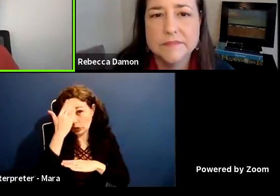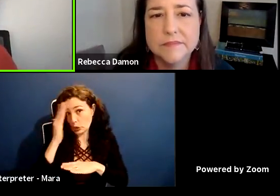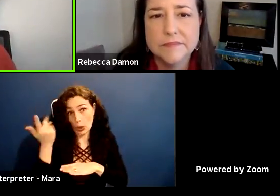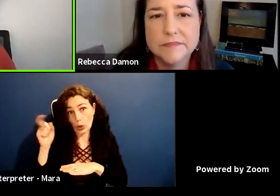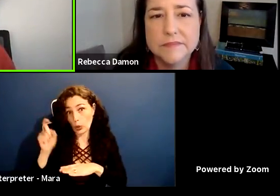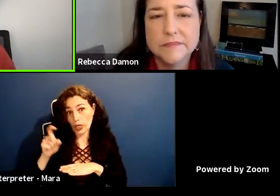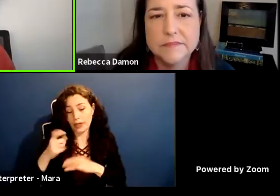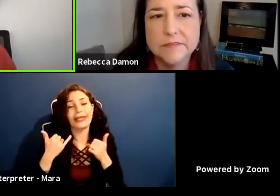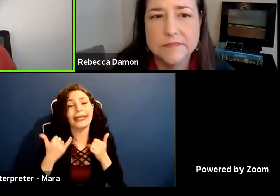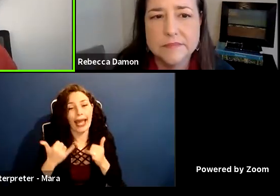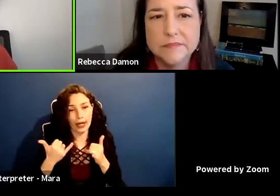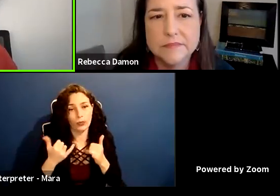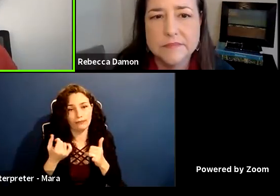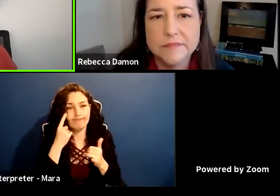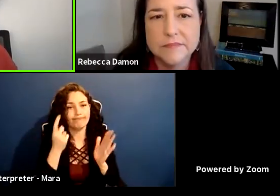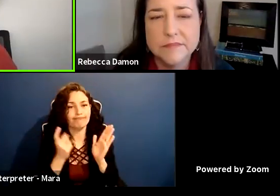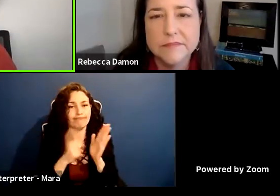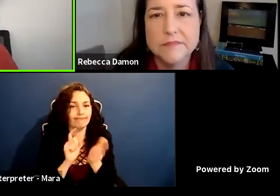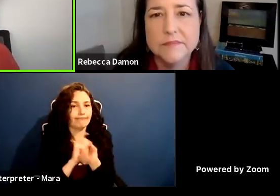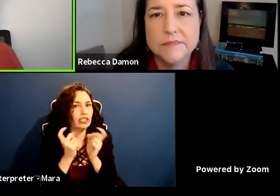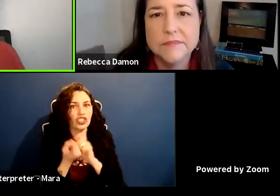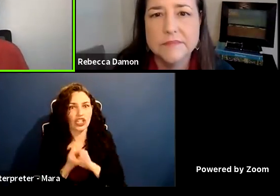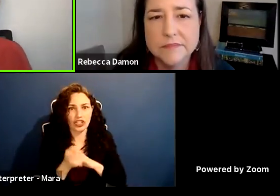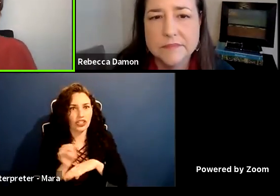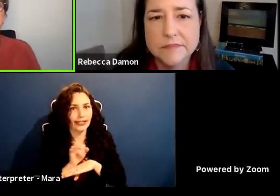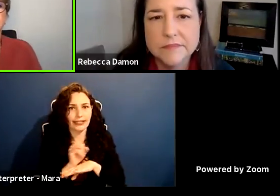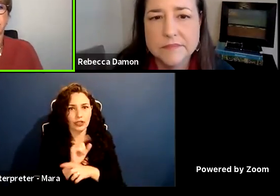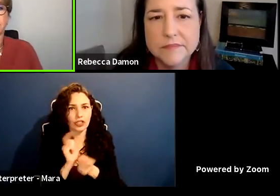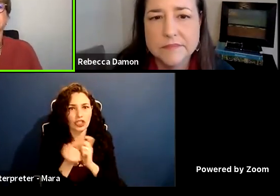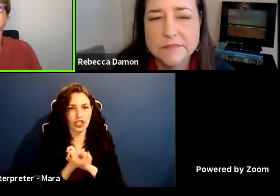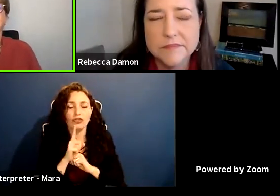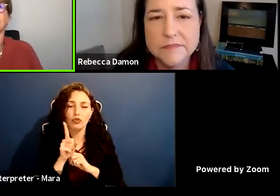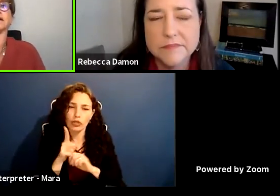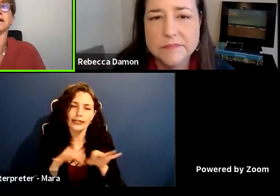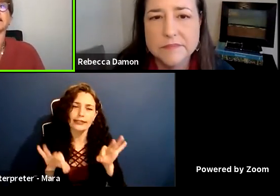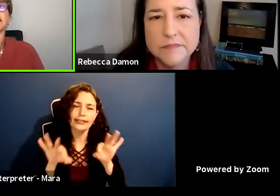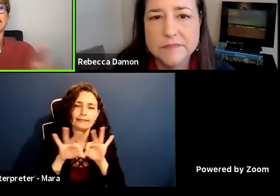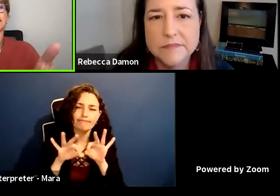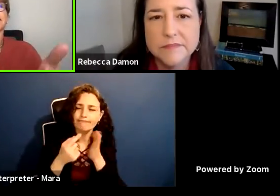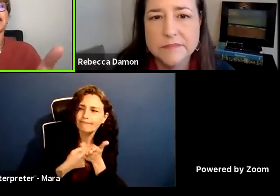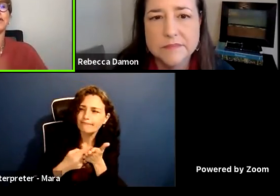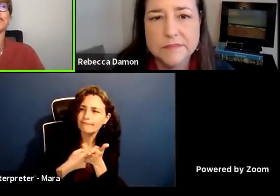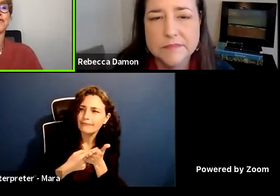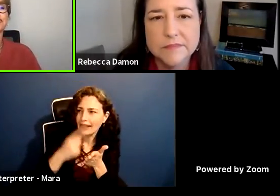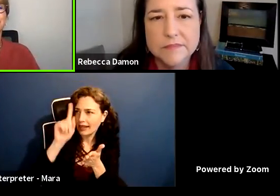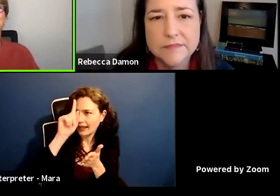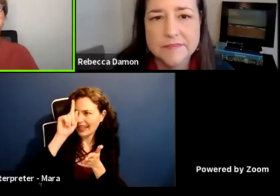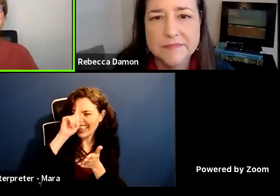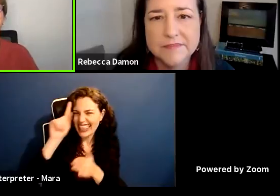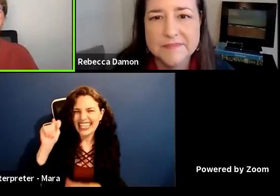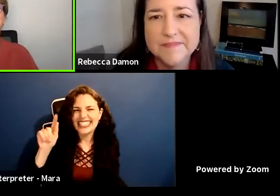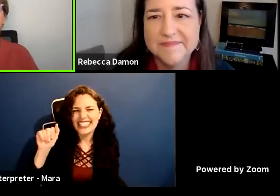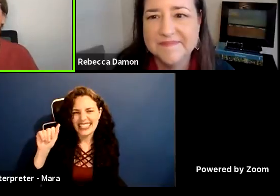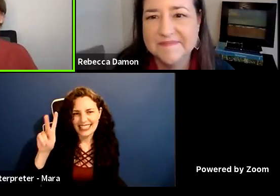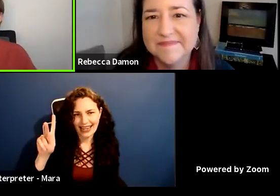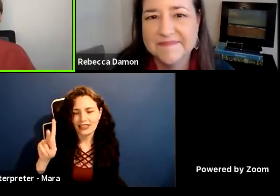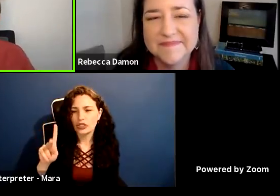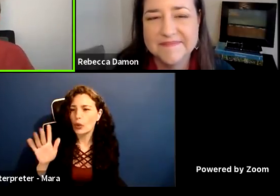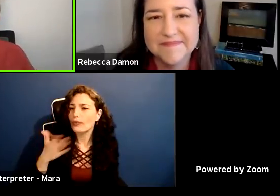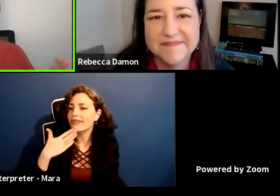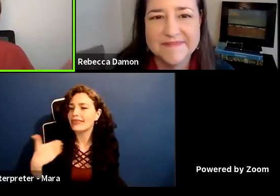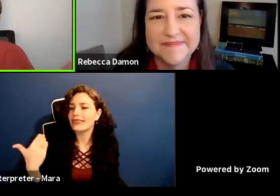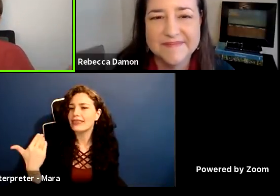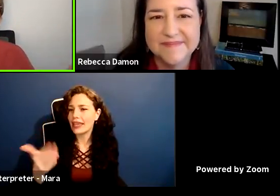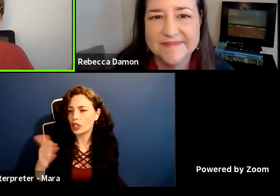but the industry's changing. So it's a place of real conversation. It's like a think tank. And thank you for sharing that, Bob. And I